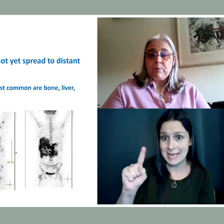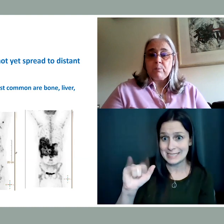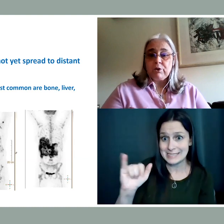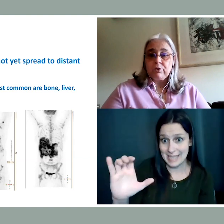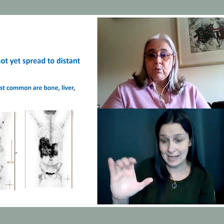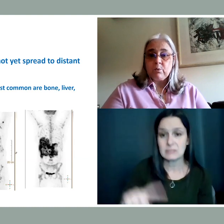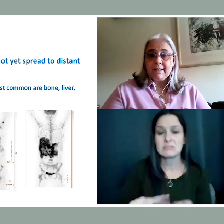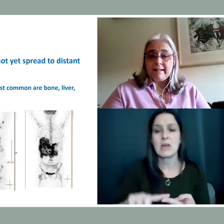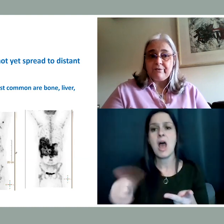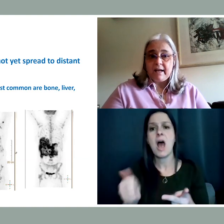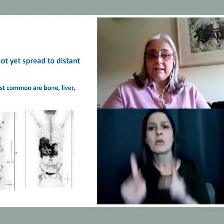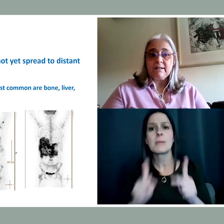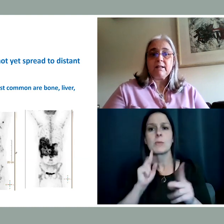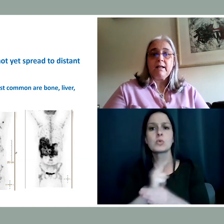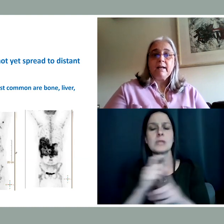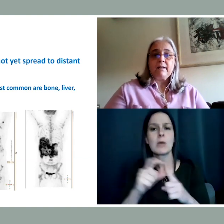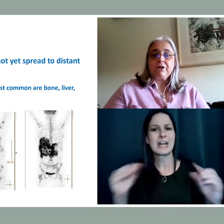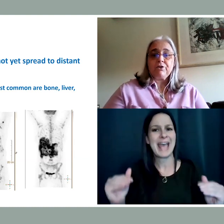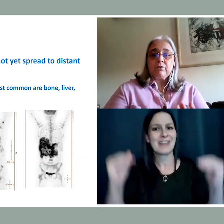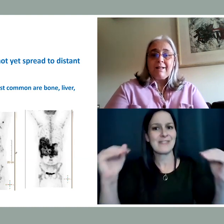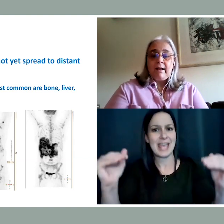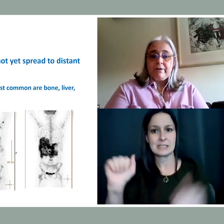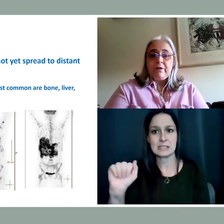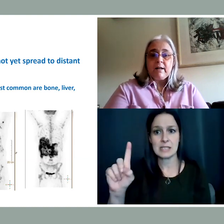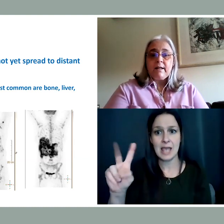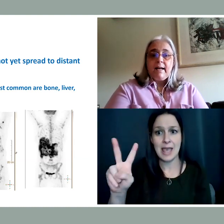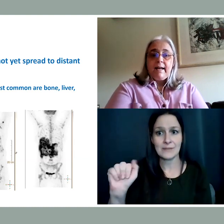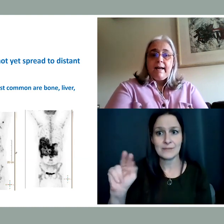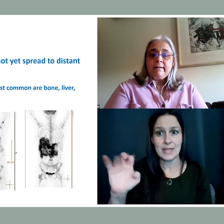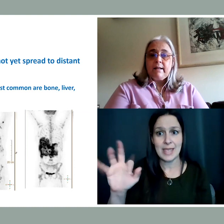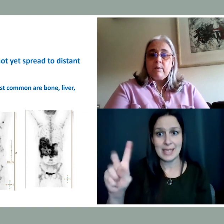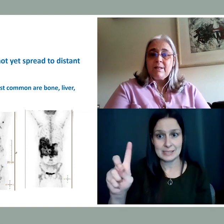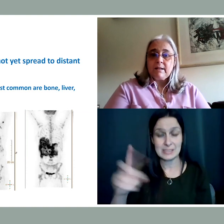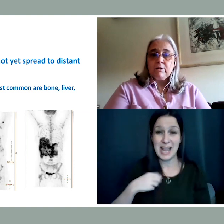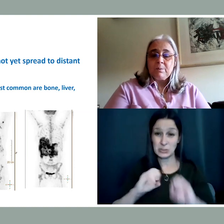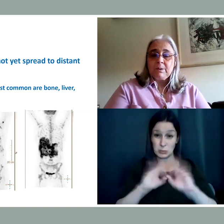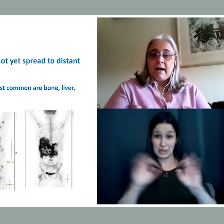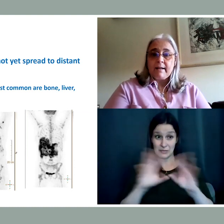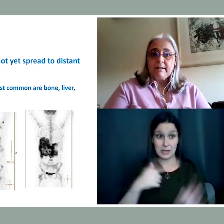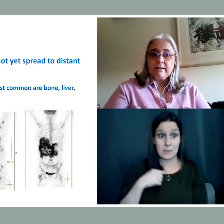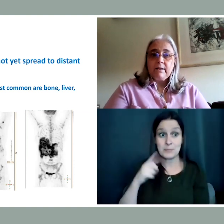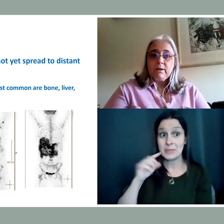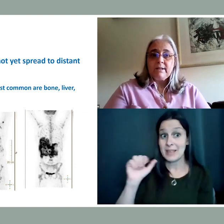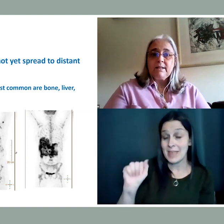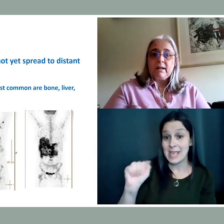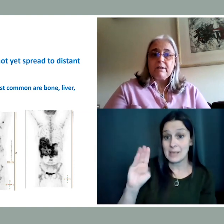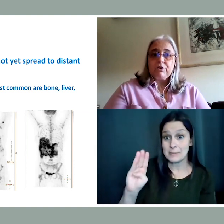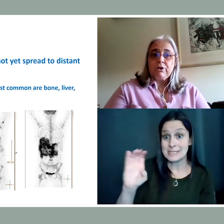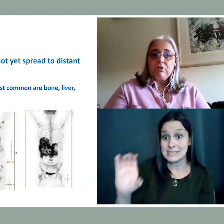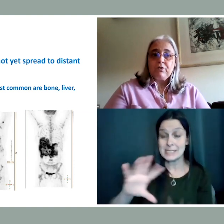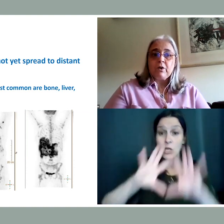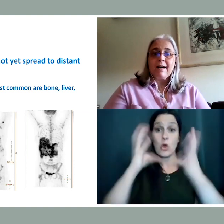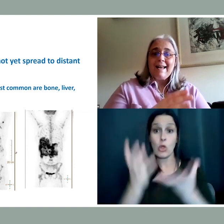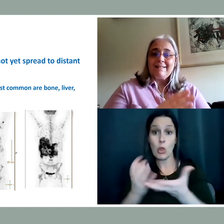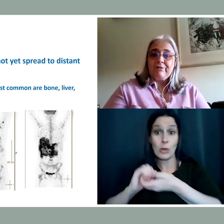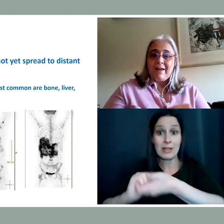some other people use the word advanced. And just to clarify, at the ABC Global Alliance, we decided to